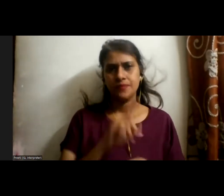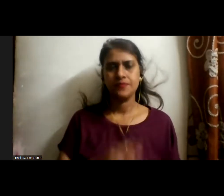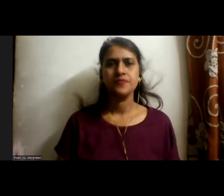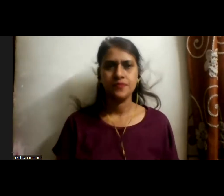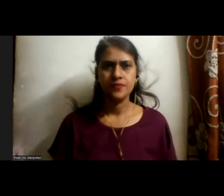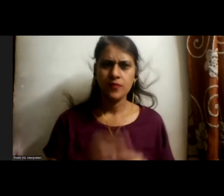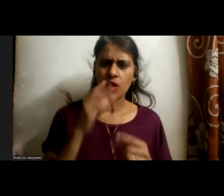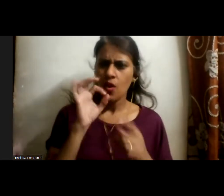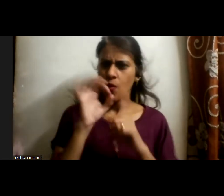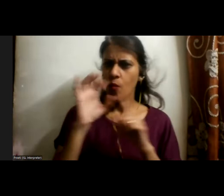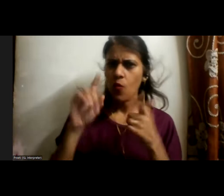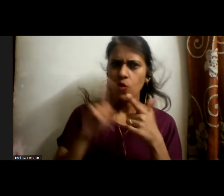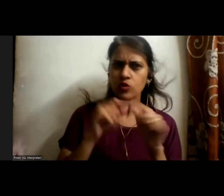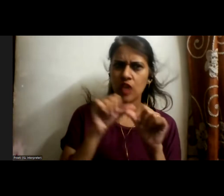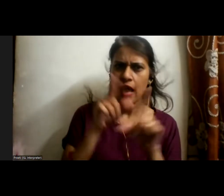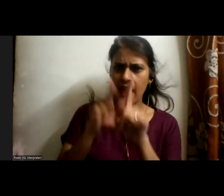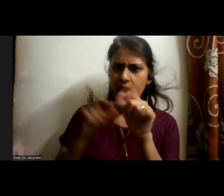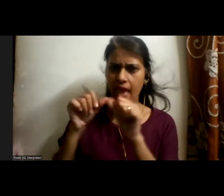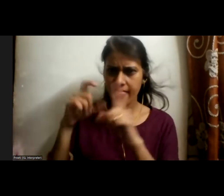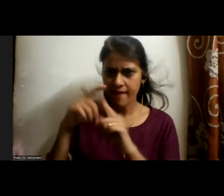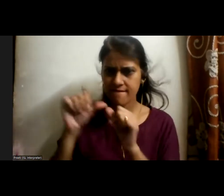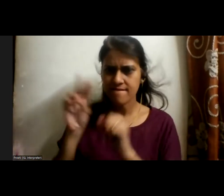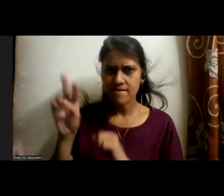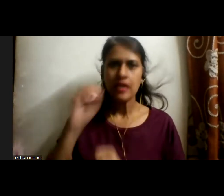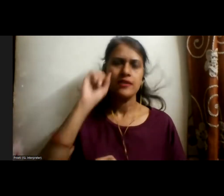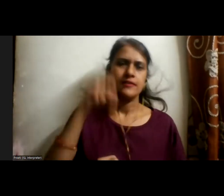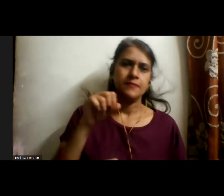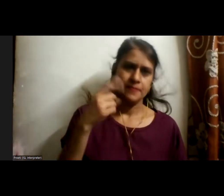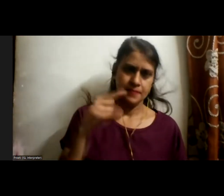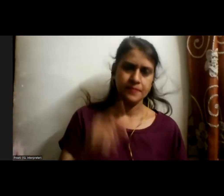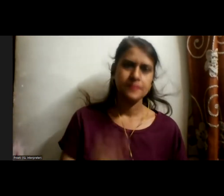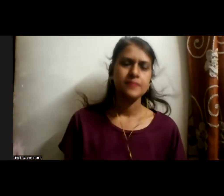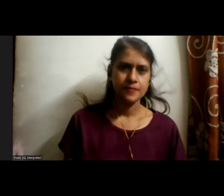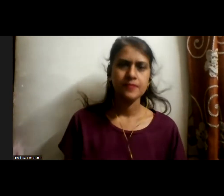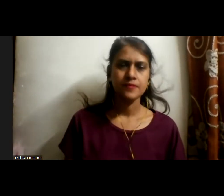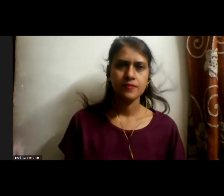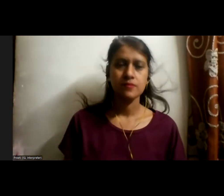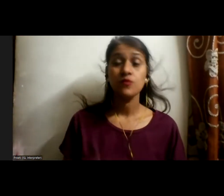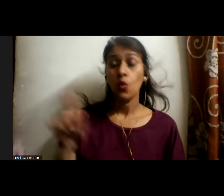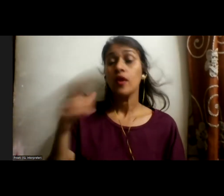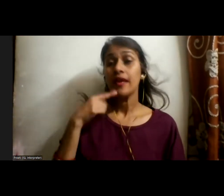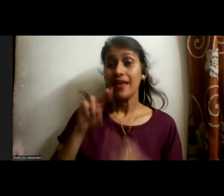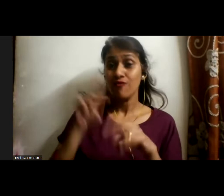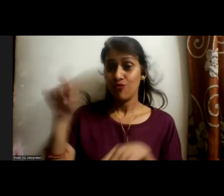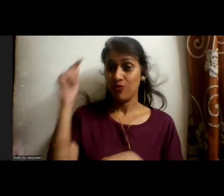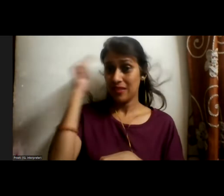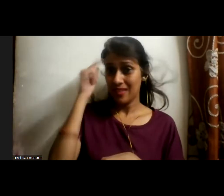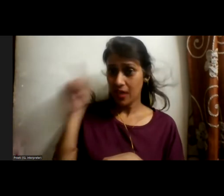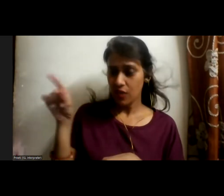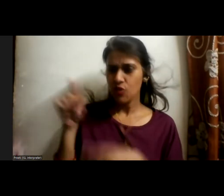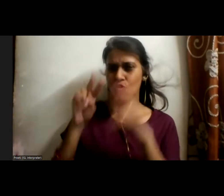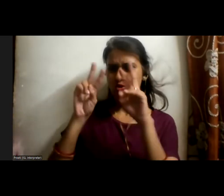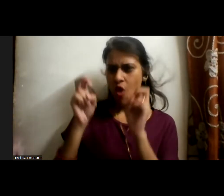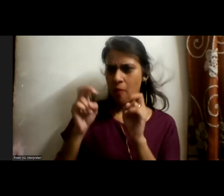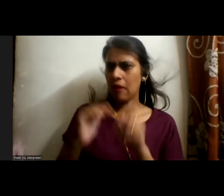Yadav? Yeah. All right. Yes. So if you think that you want to change your topic and if you